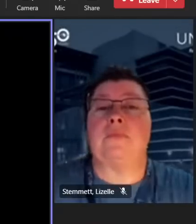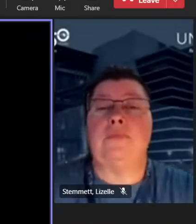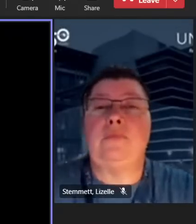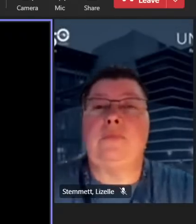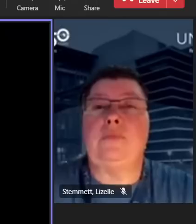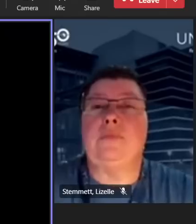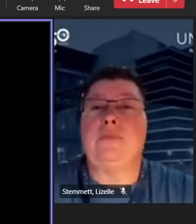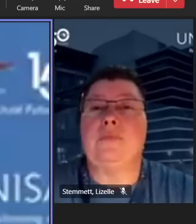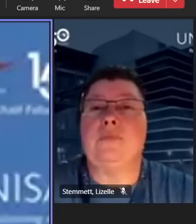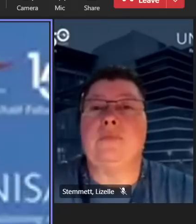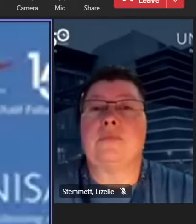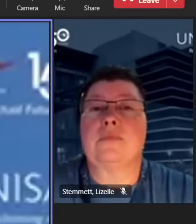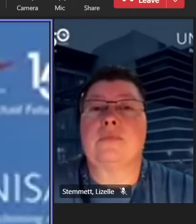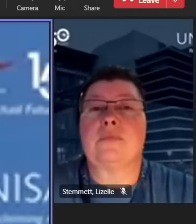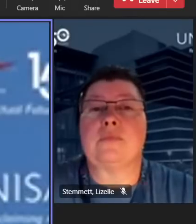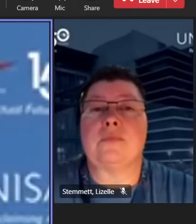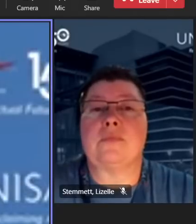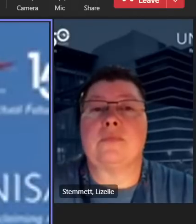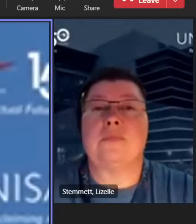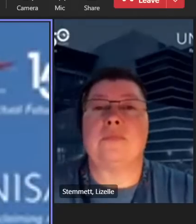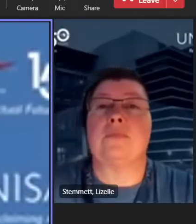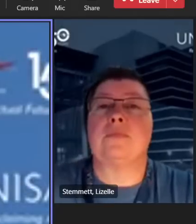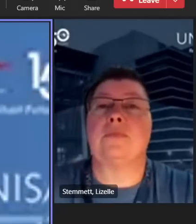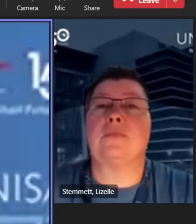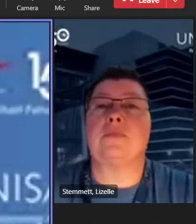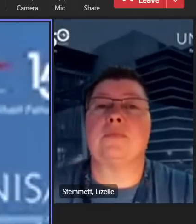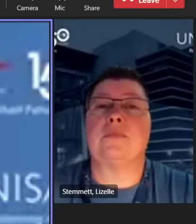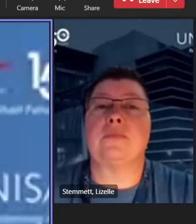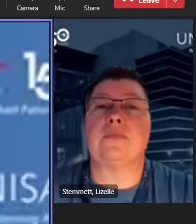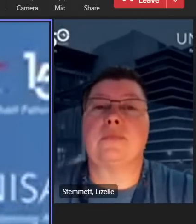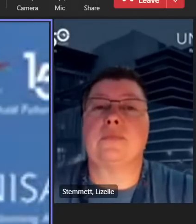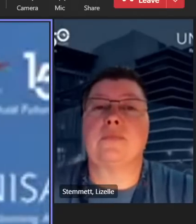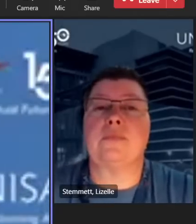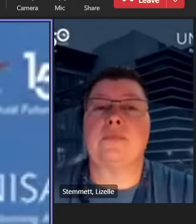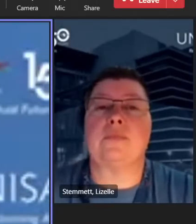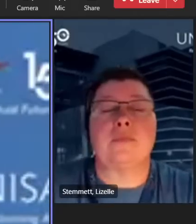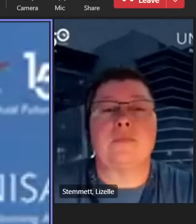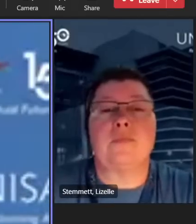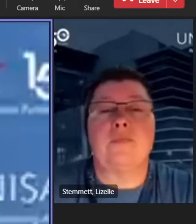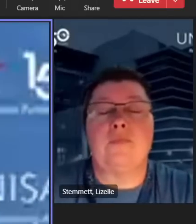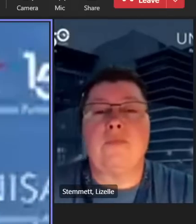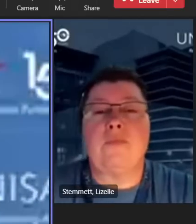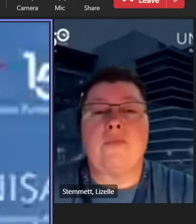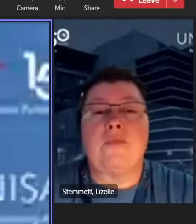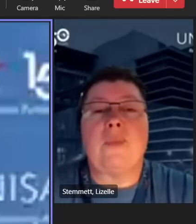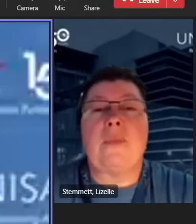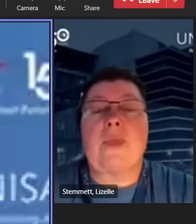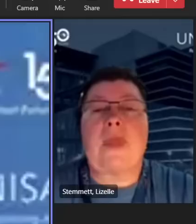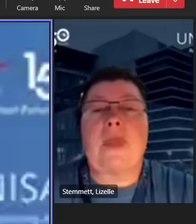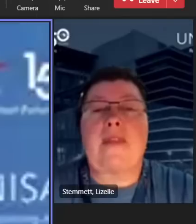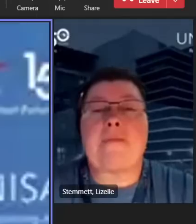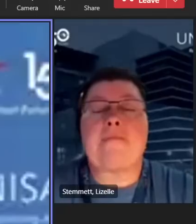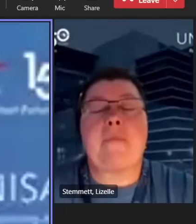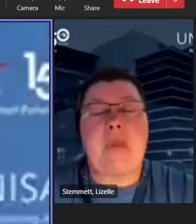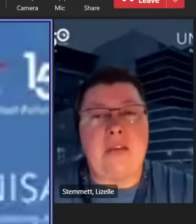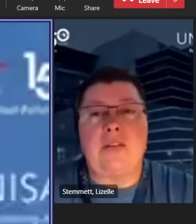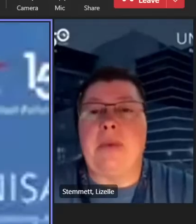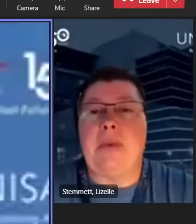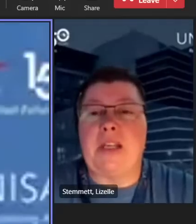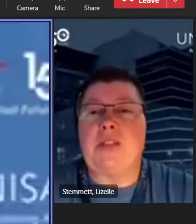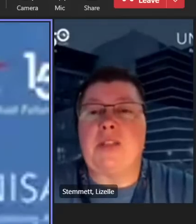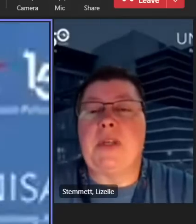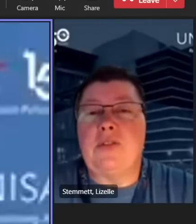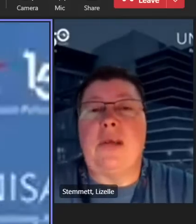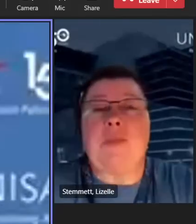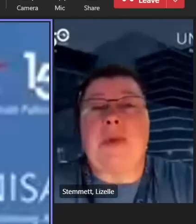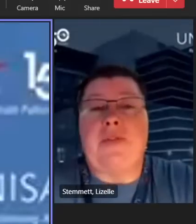to already do that and make changes as you have been showing. The second aspect I want to reflect